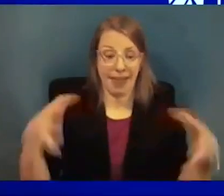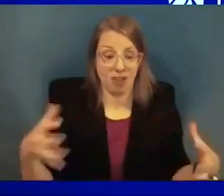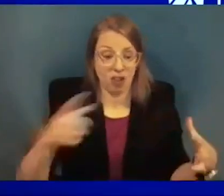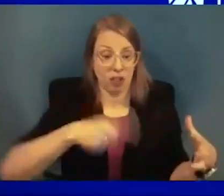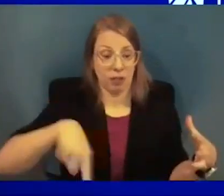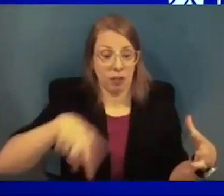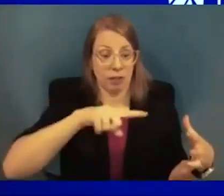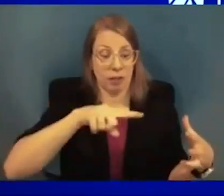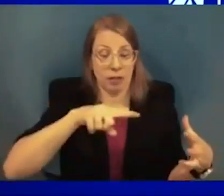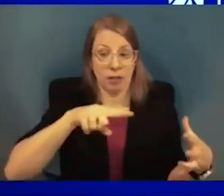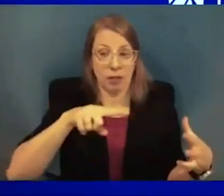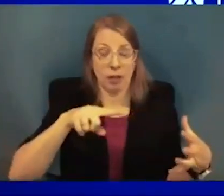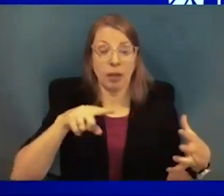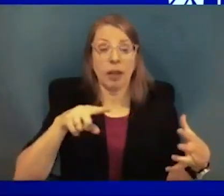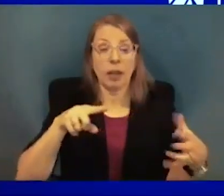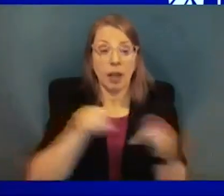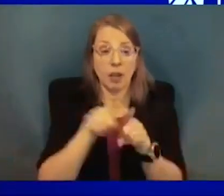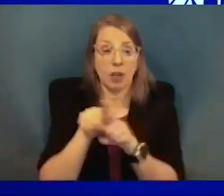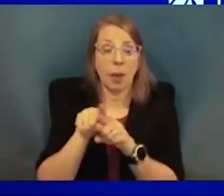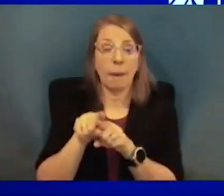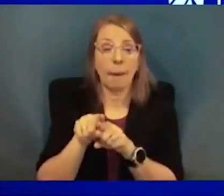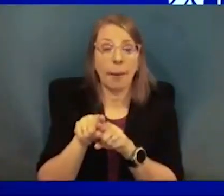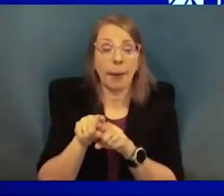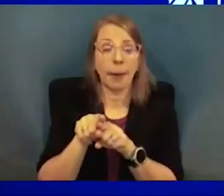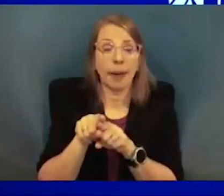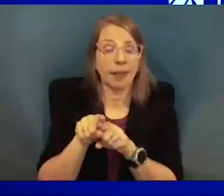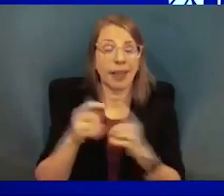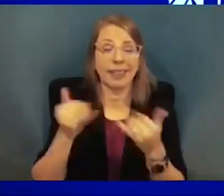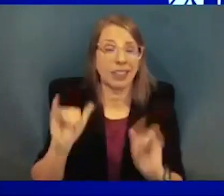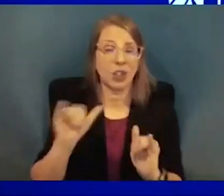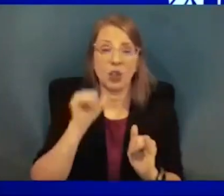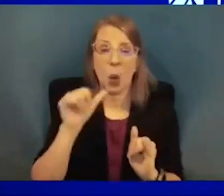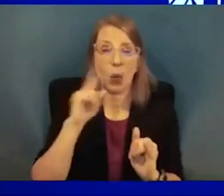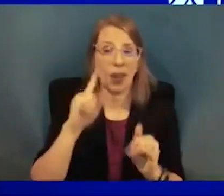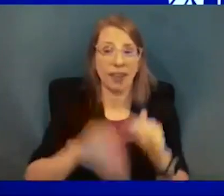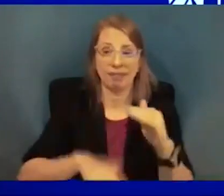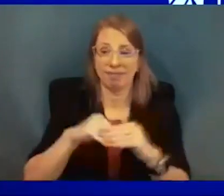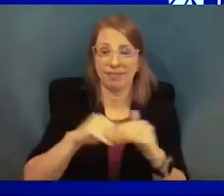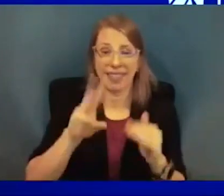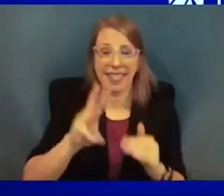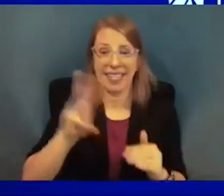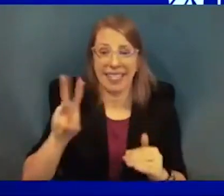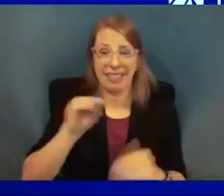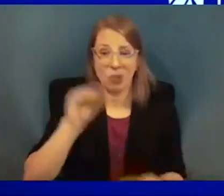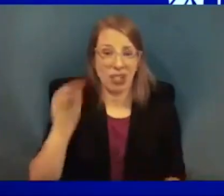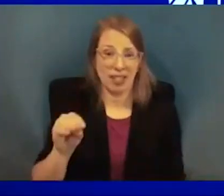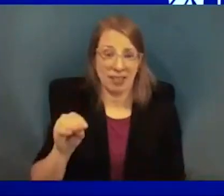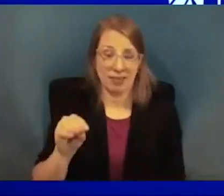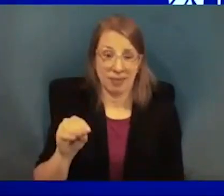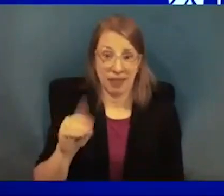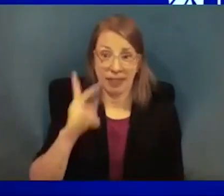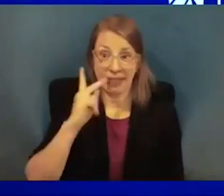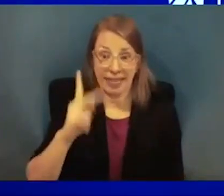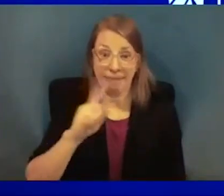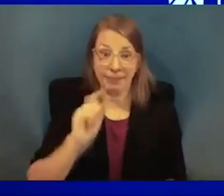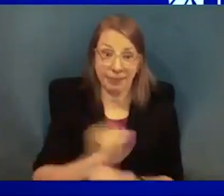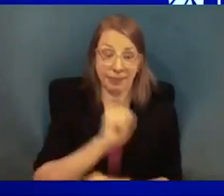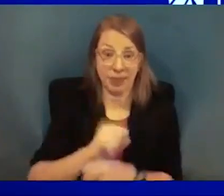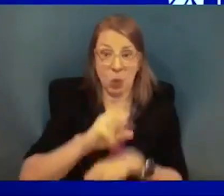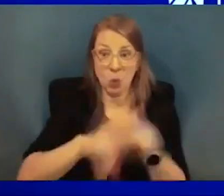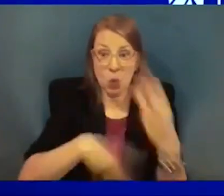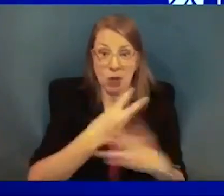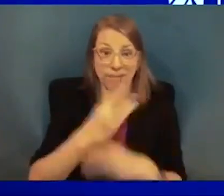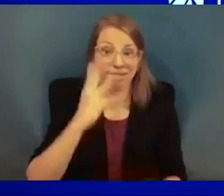people that we're getting, still, I don't believe it would reach 66%. We haven't seen that in real-world experience.